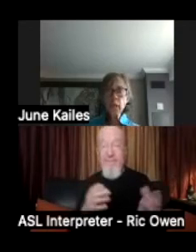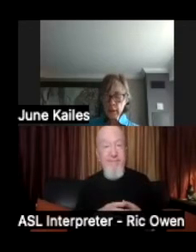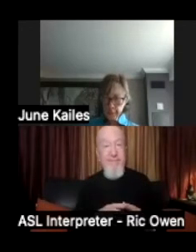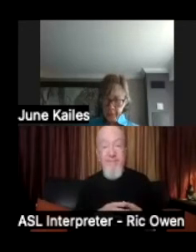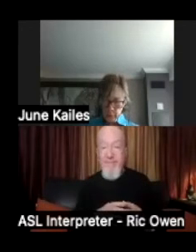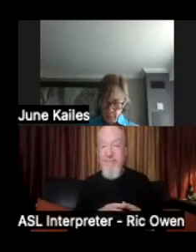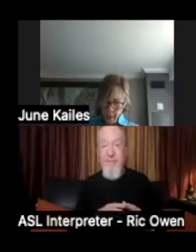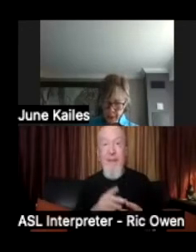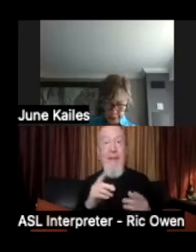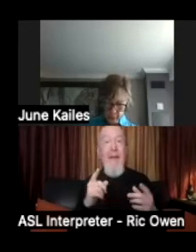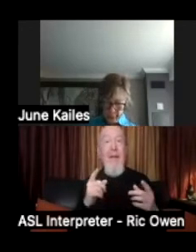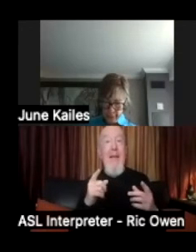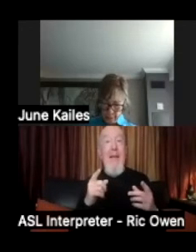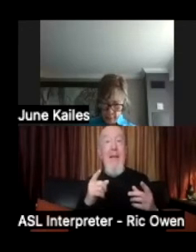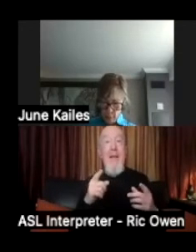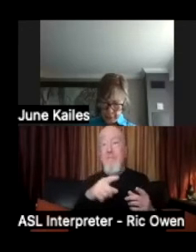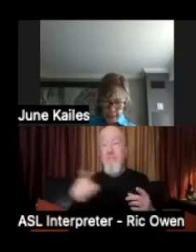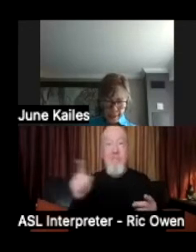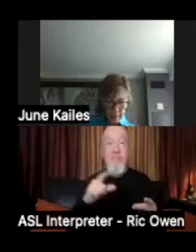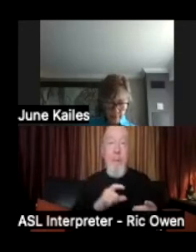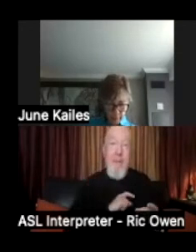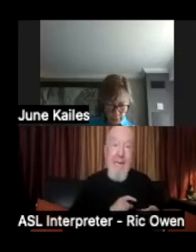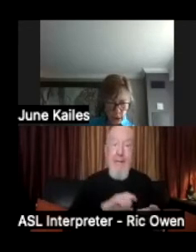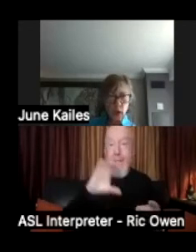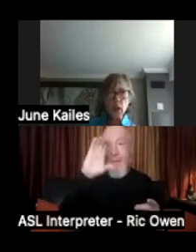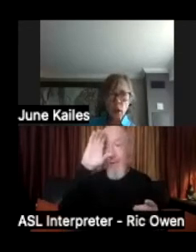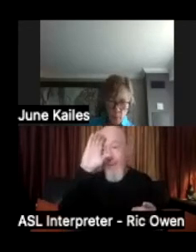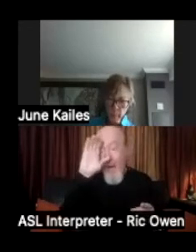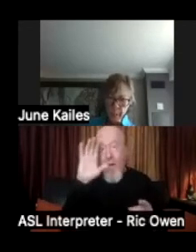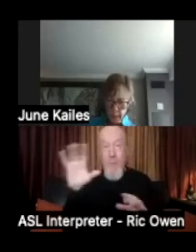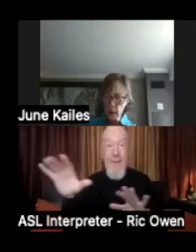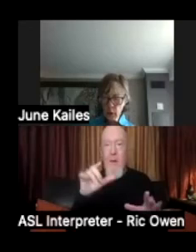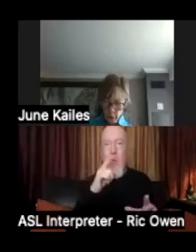most emergency responders, at least 70% in major